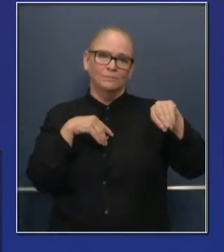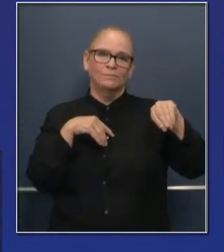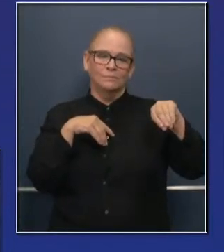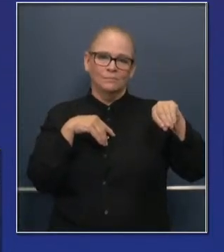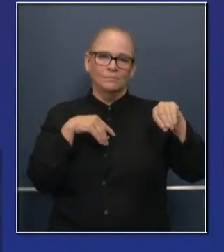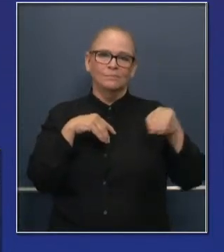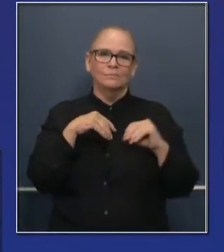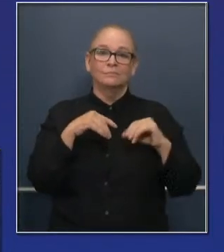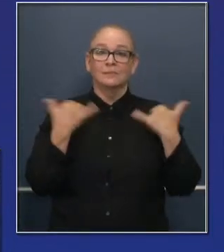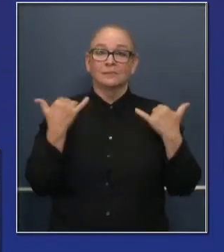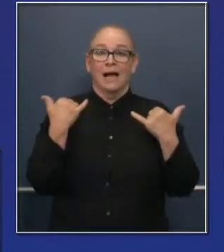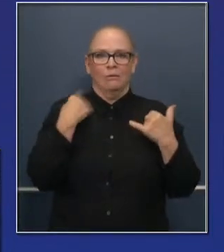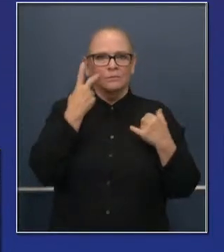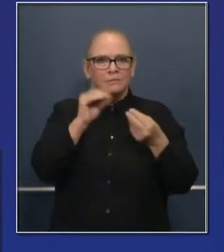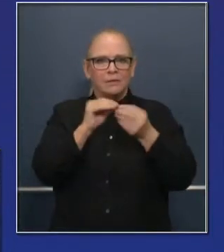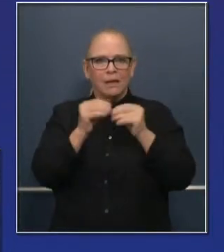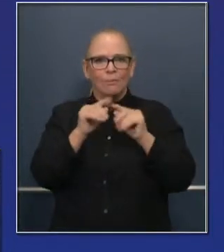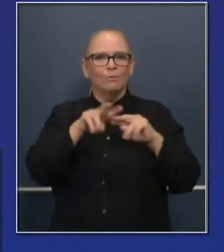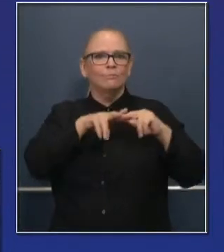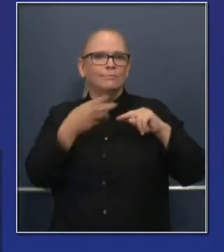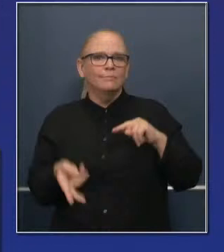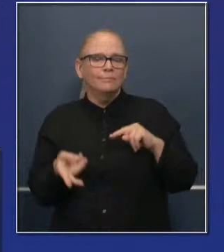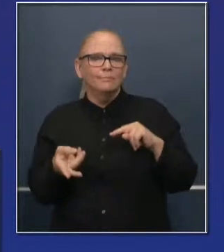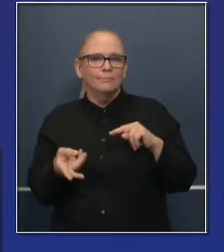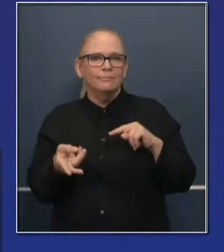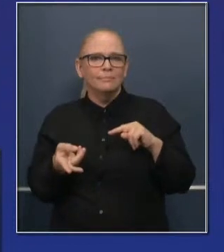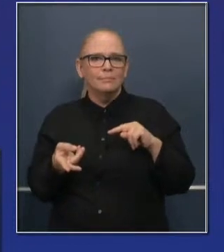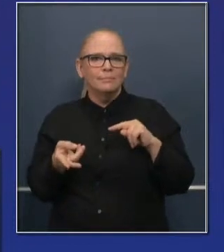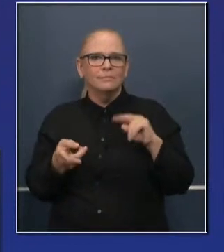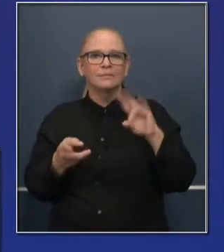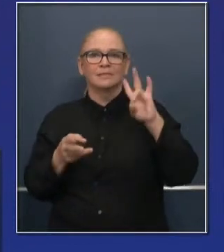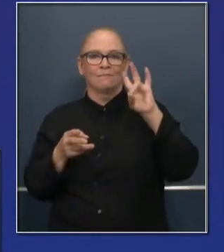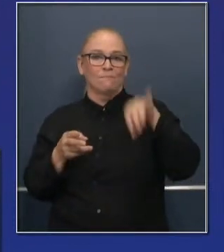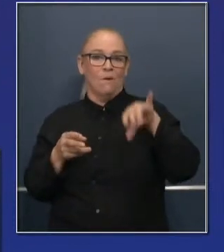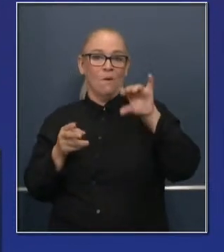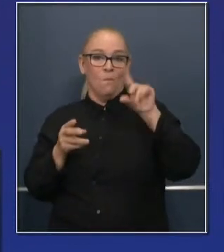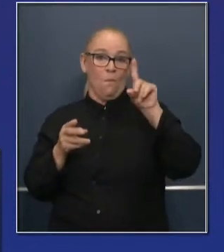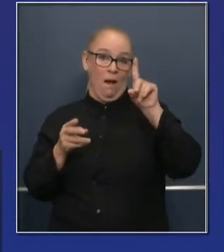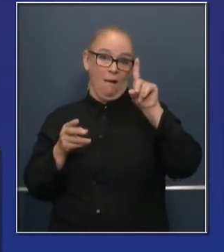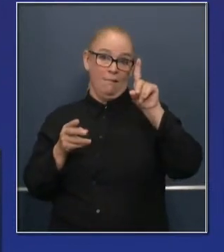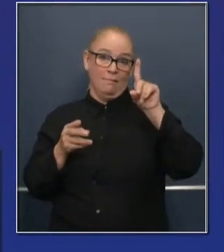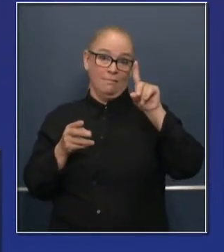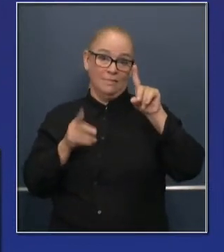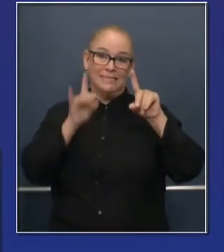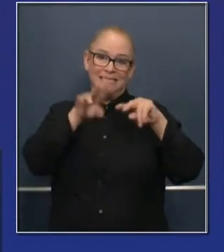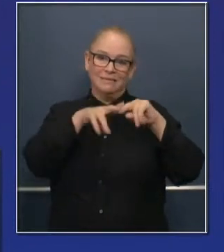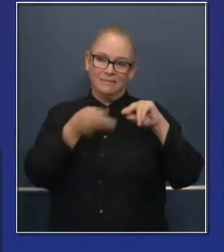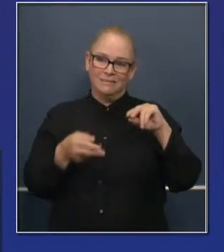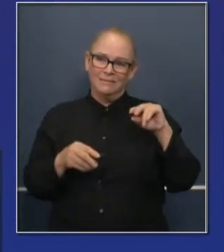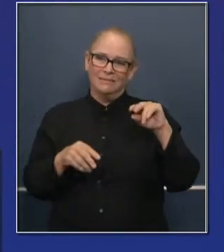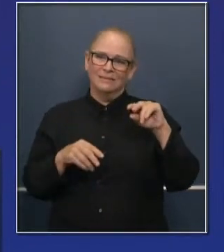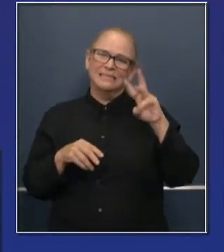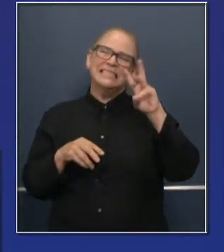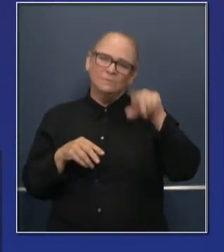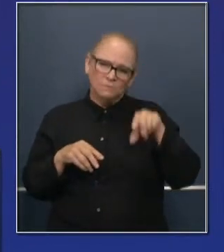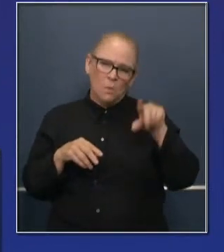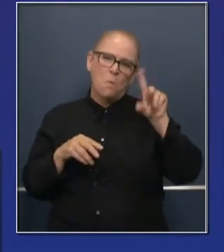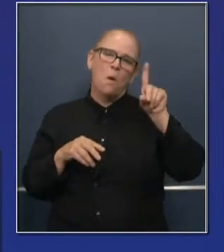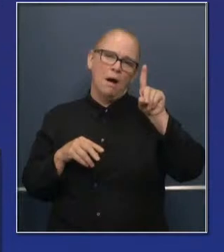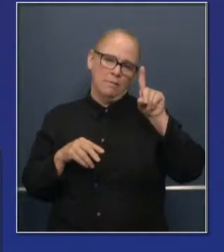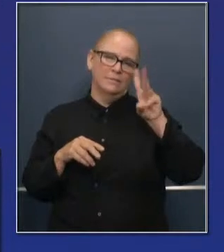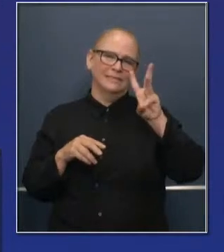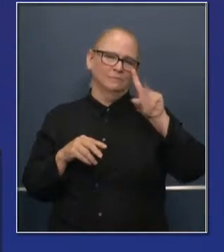is lower now than the 14-day. It's down to 6.1%. So 14-day positivity rate reflected in the